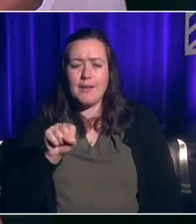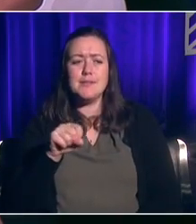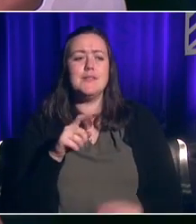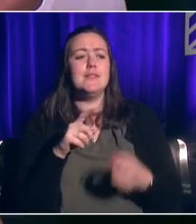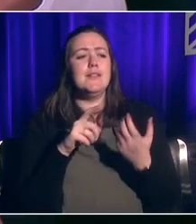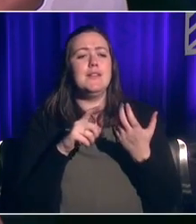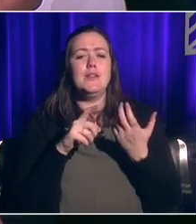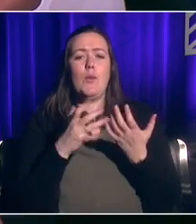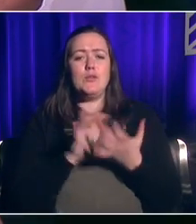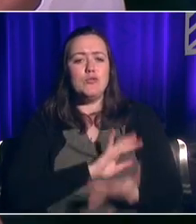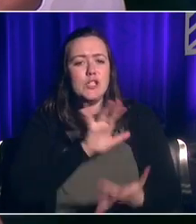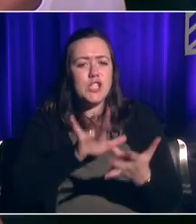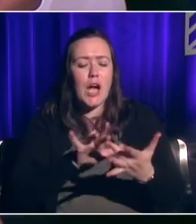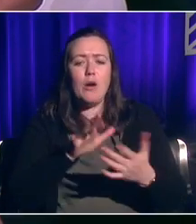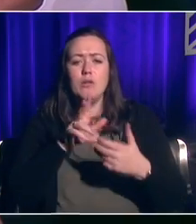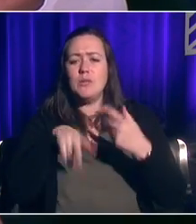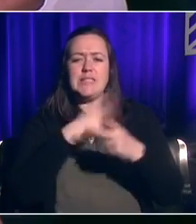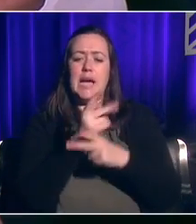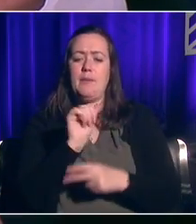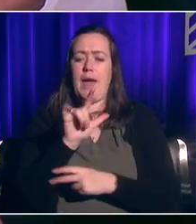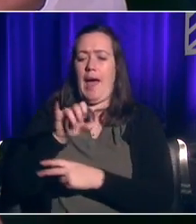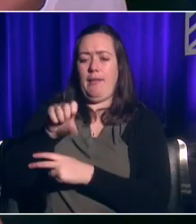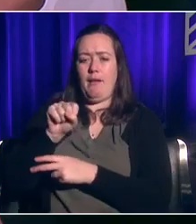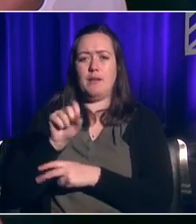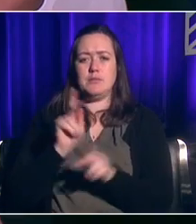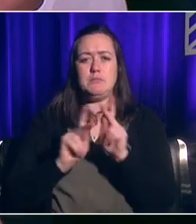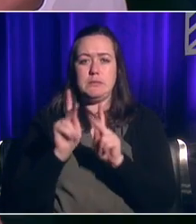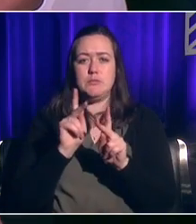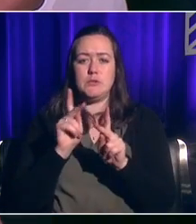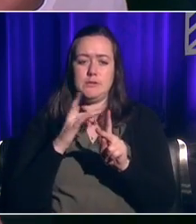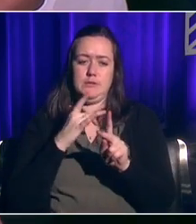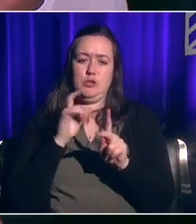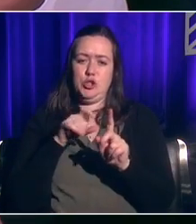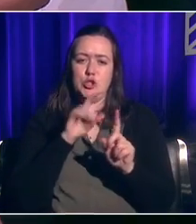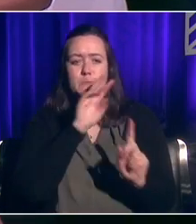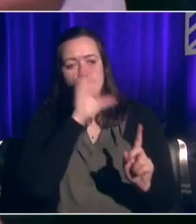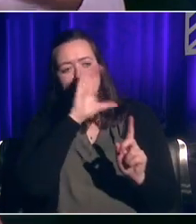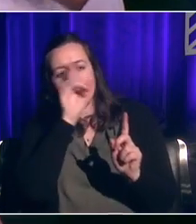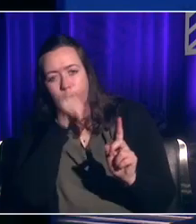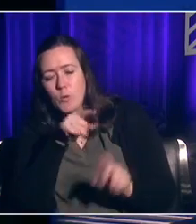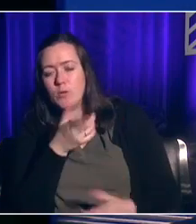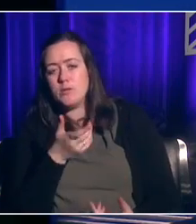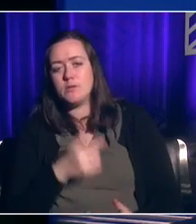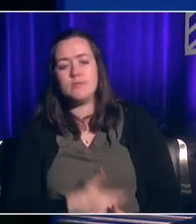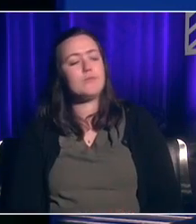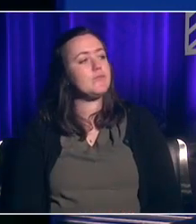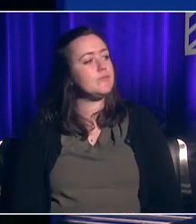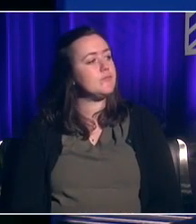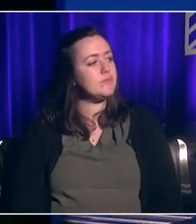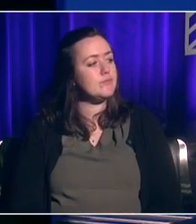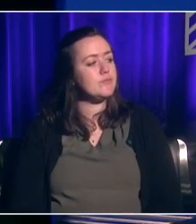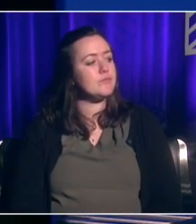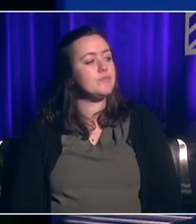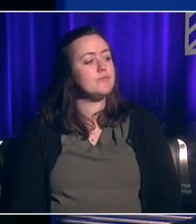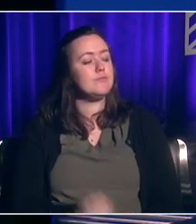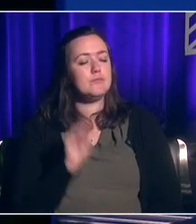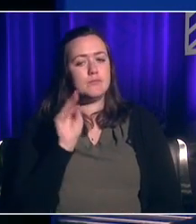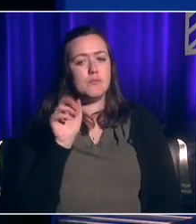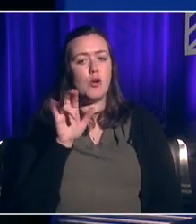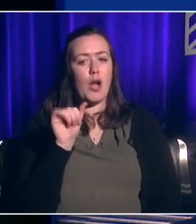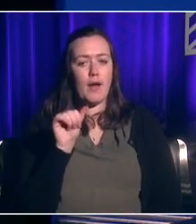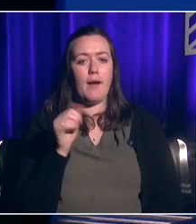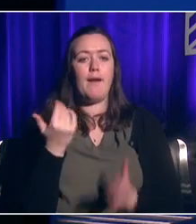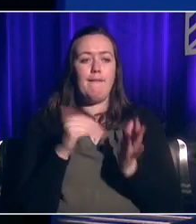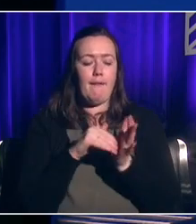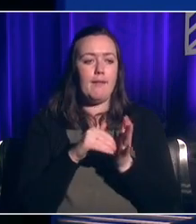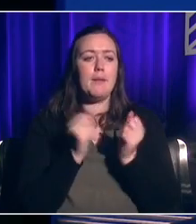you're looking to reach out to, or what kind of allies would people in this audience maybe look towards? Well, I think that there's, like, again, there's a whole host of new organizations